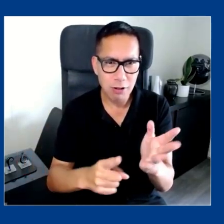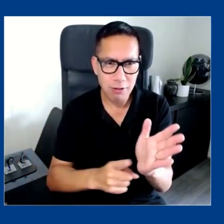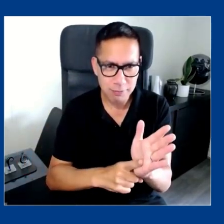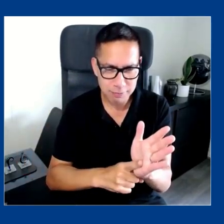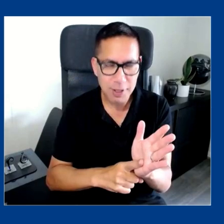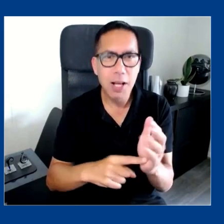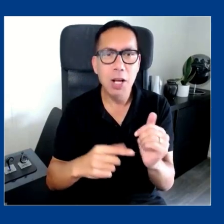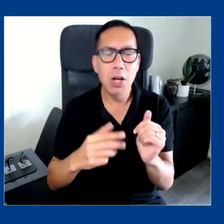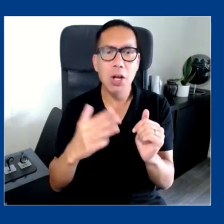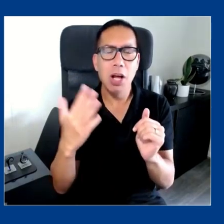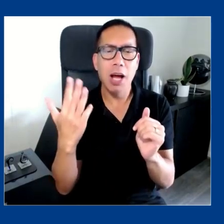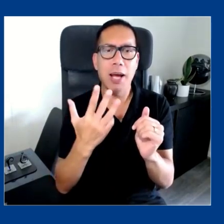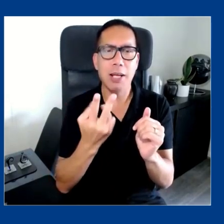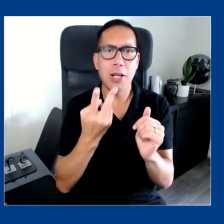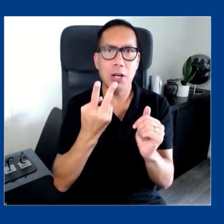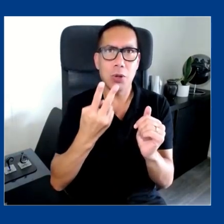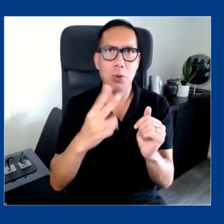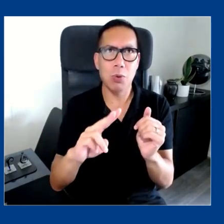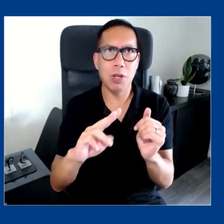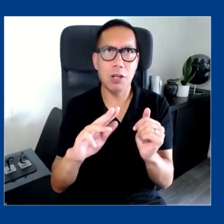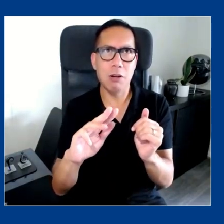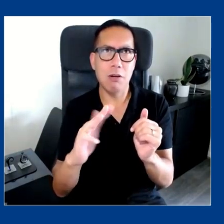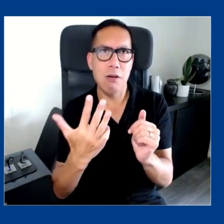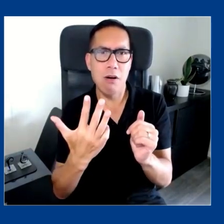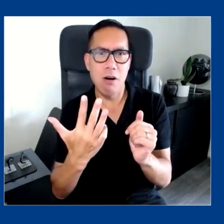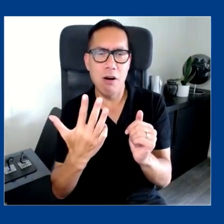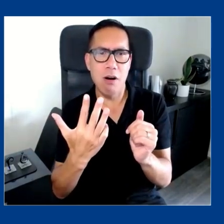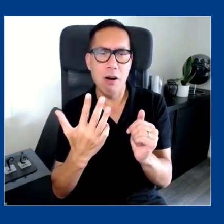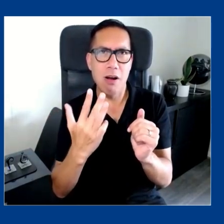1859, and it not finalized until